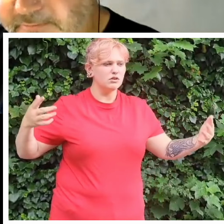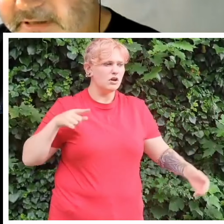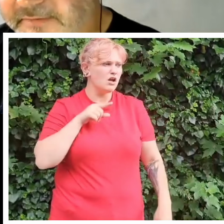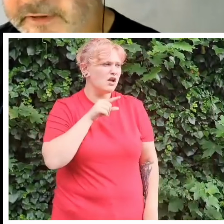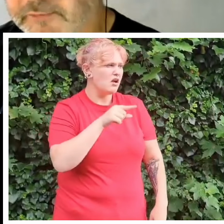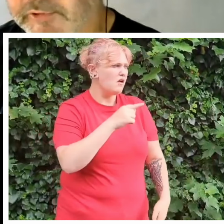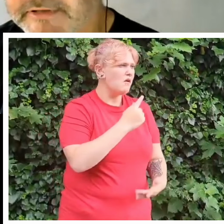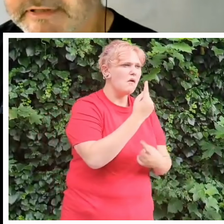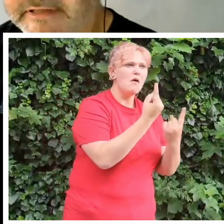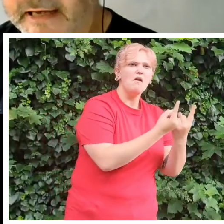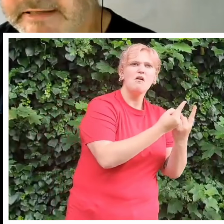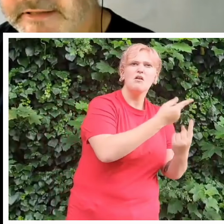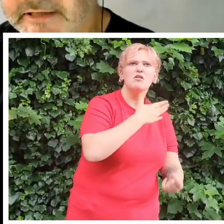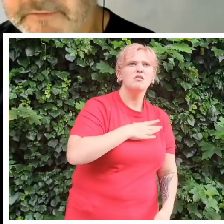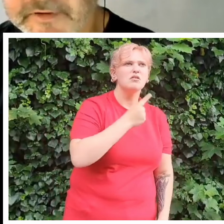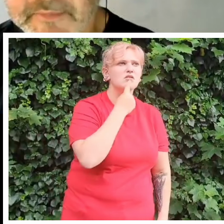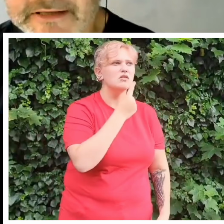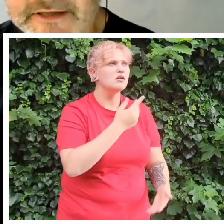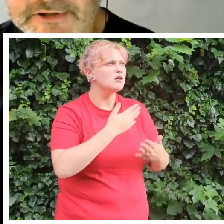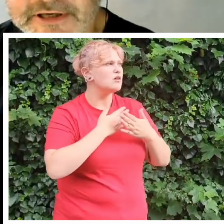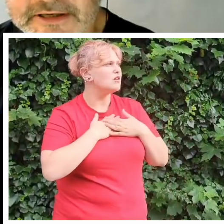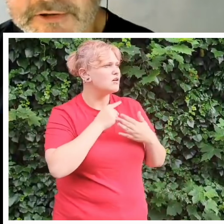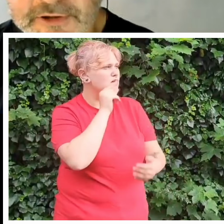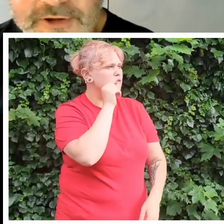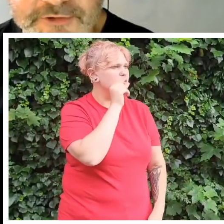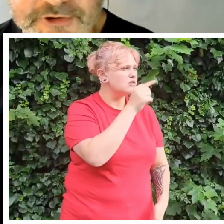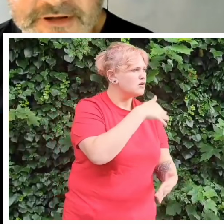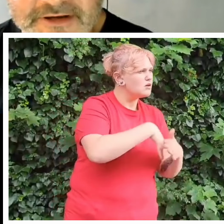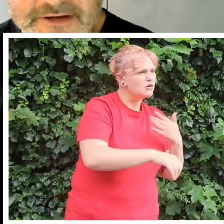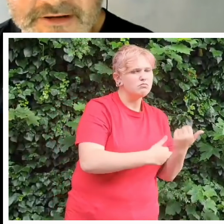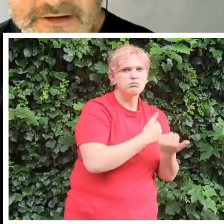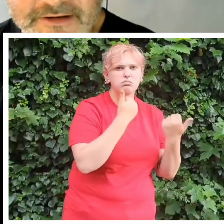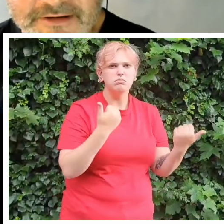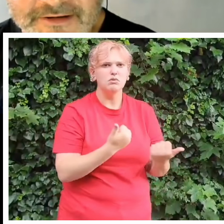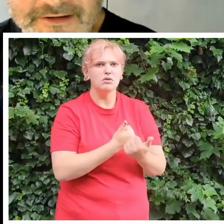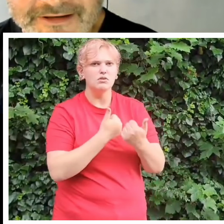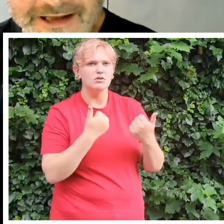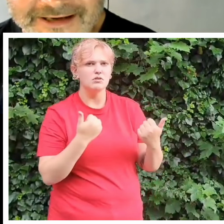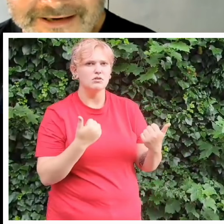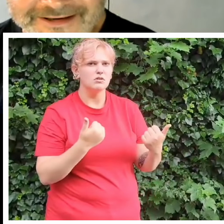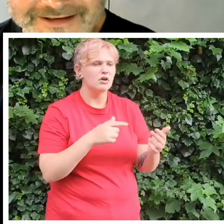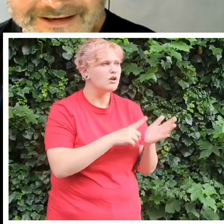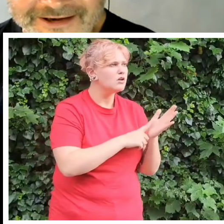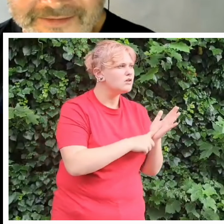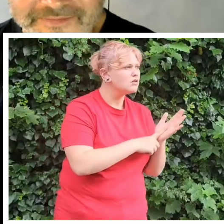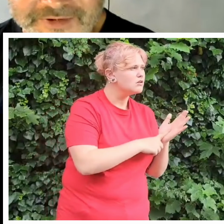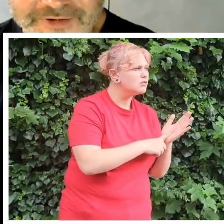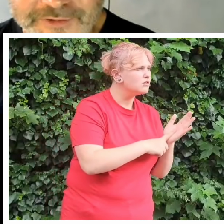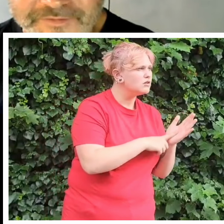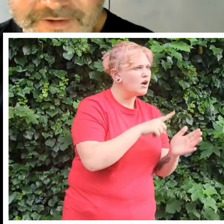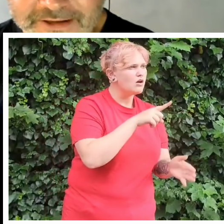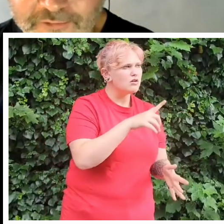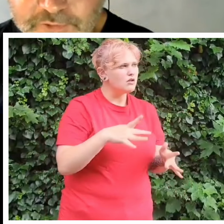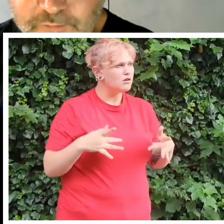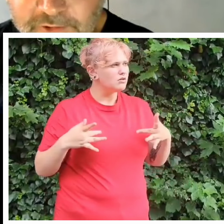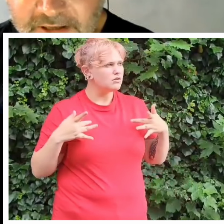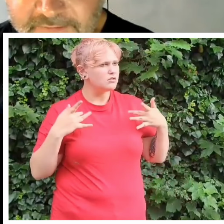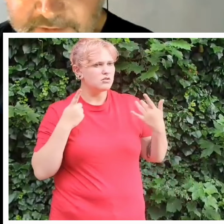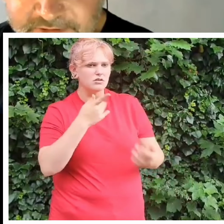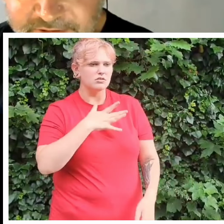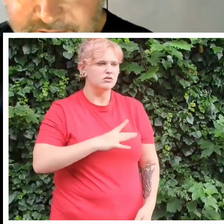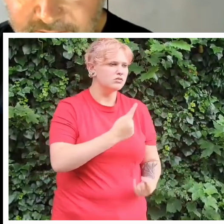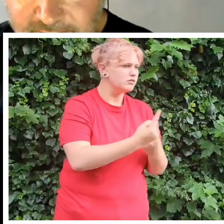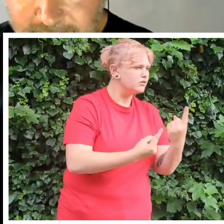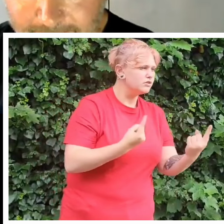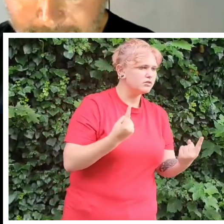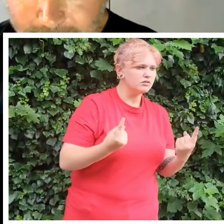And is there anything you wanted to say as a loving message in conclusion, Laine, that you feel you want